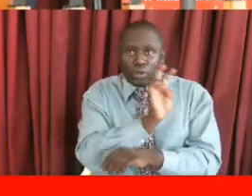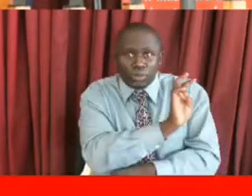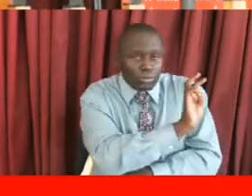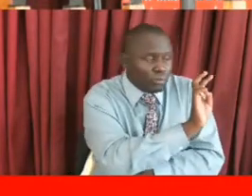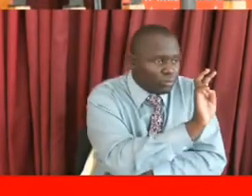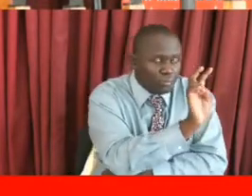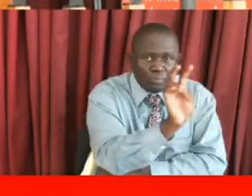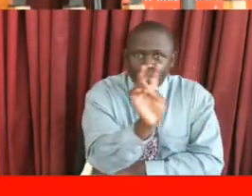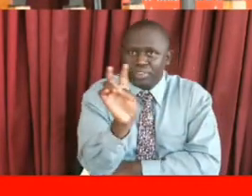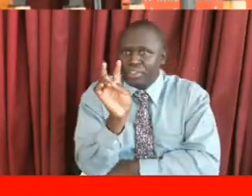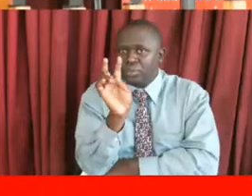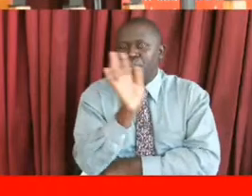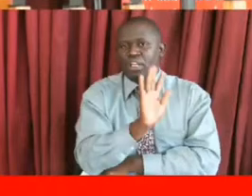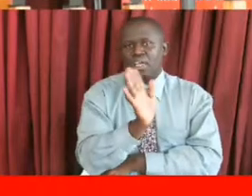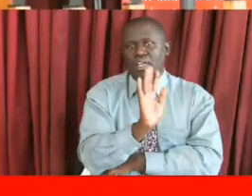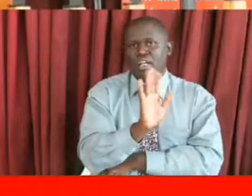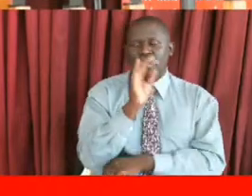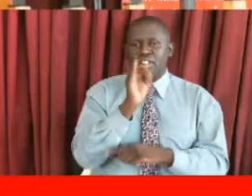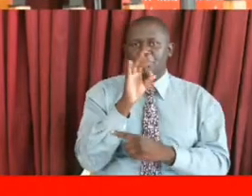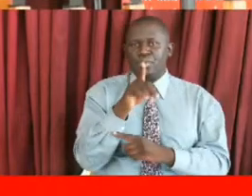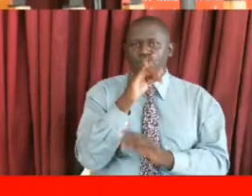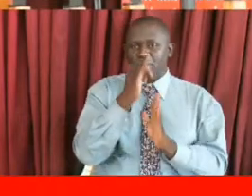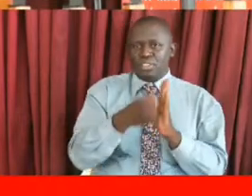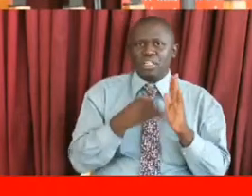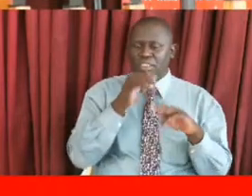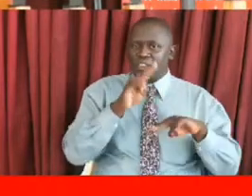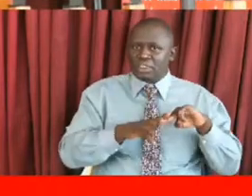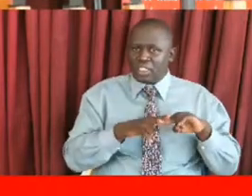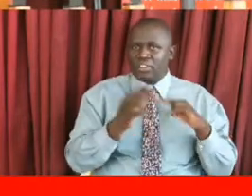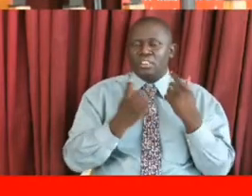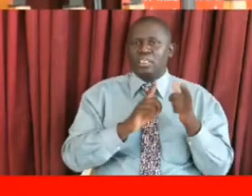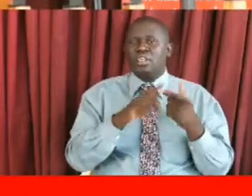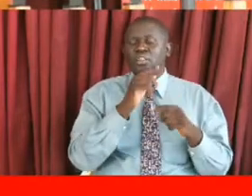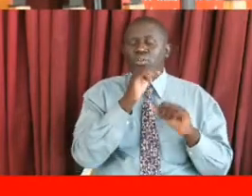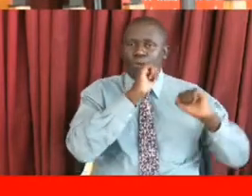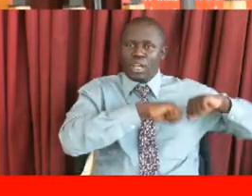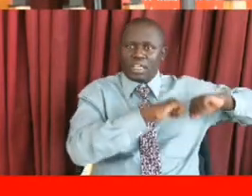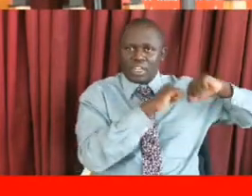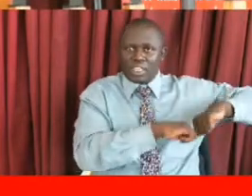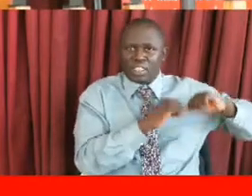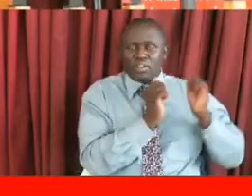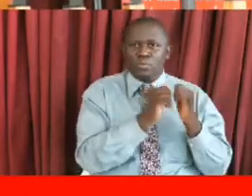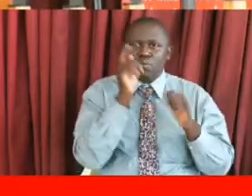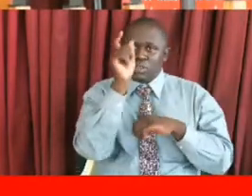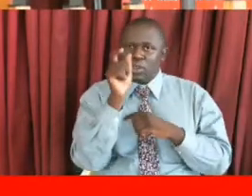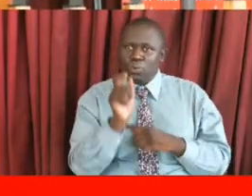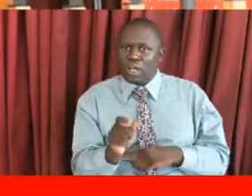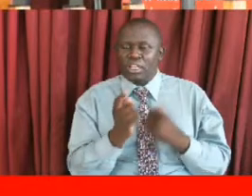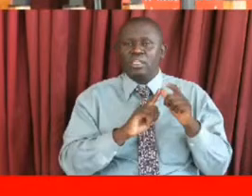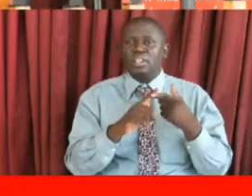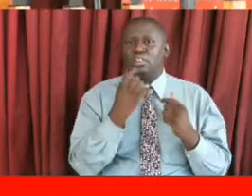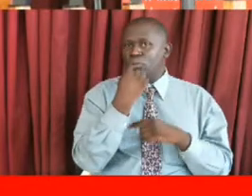shopping if you sit down and just agree with the word and you don't say Amen